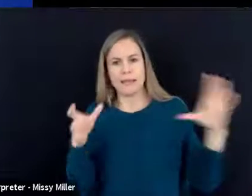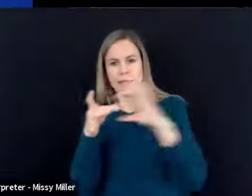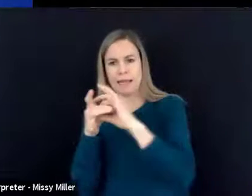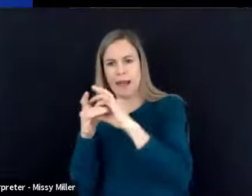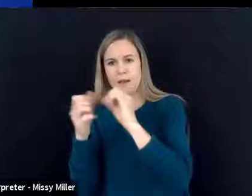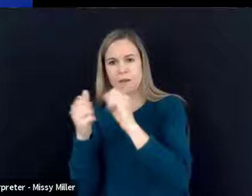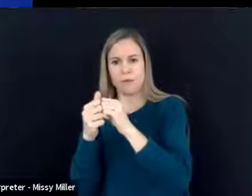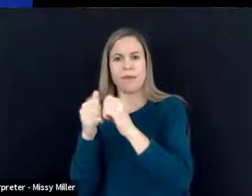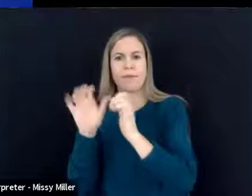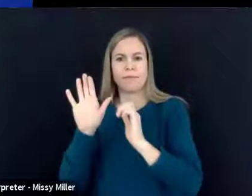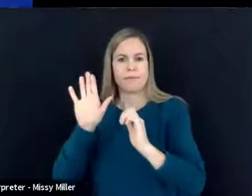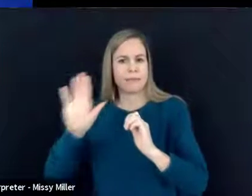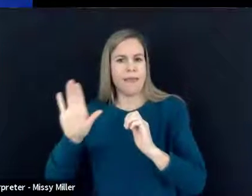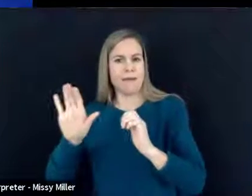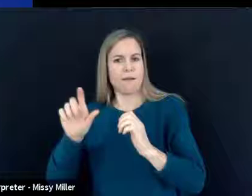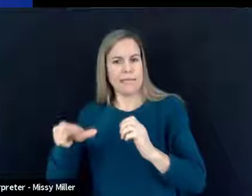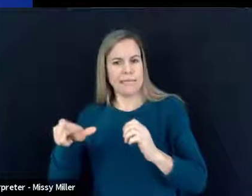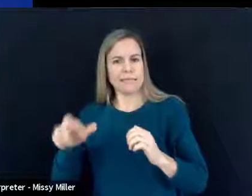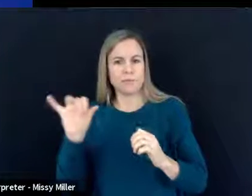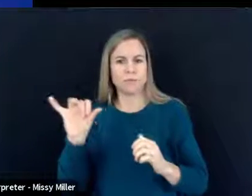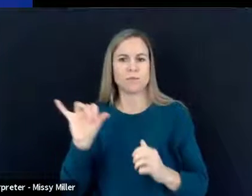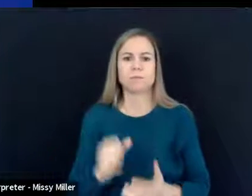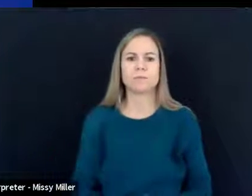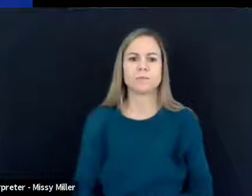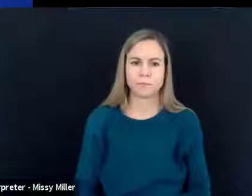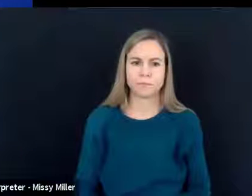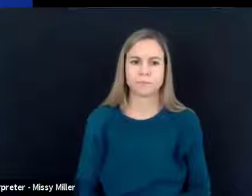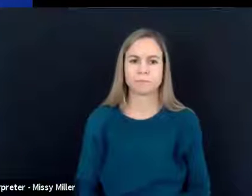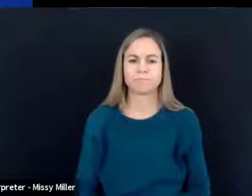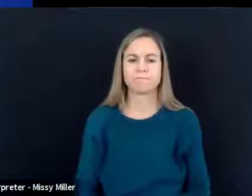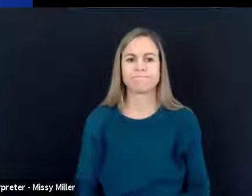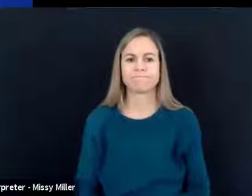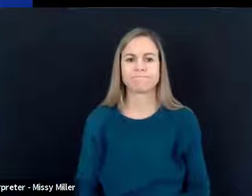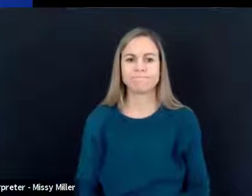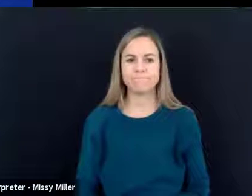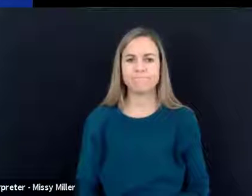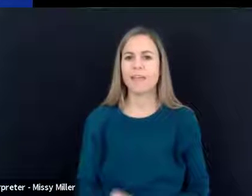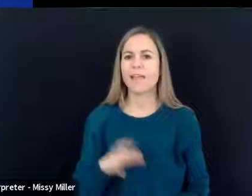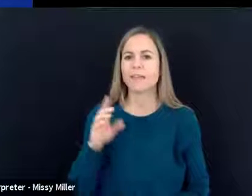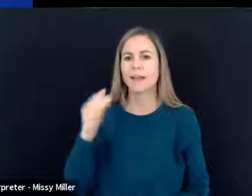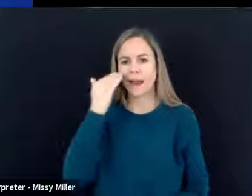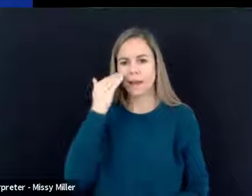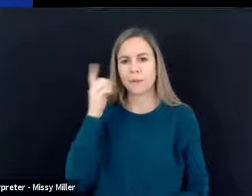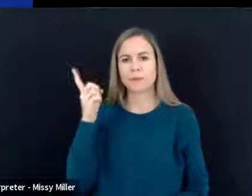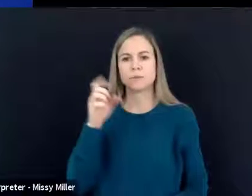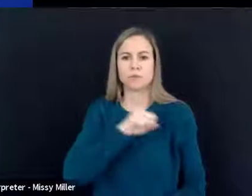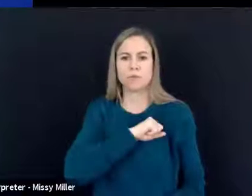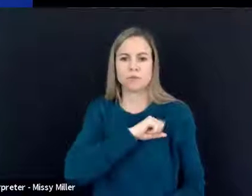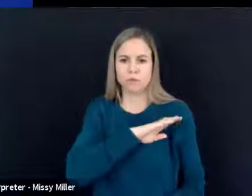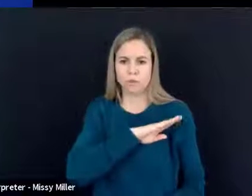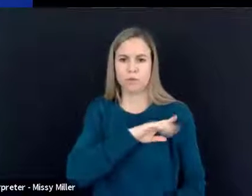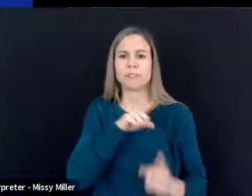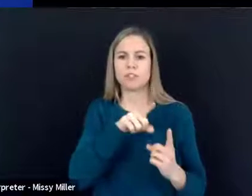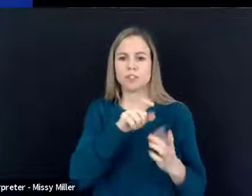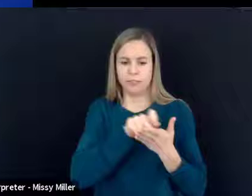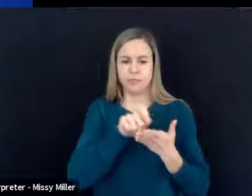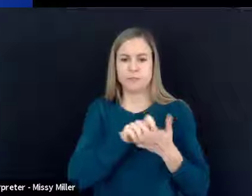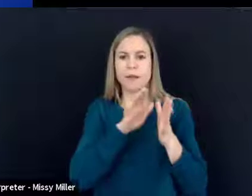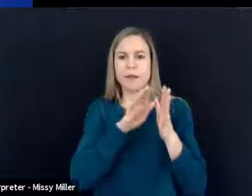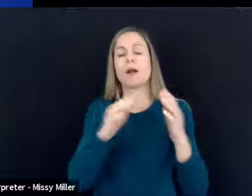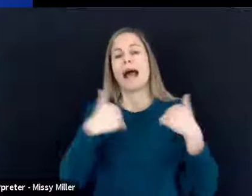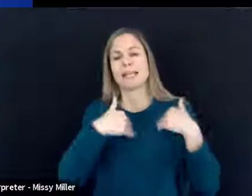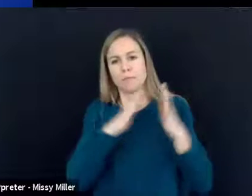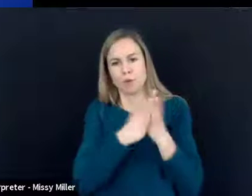interesting to them and what they need. And then Susan has a book that she's going to show you all that's just fresh off